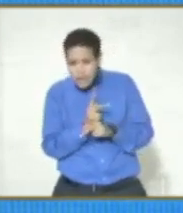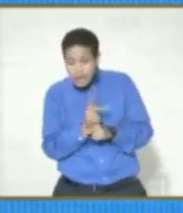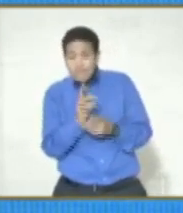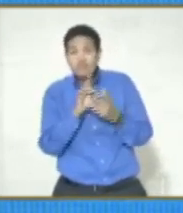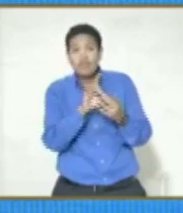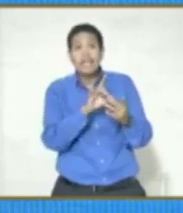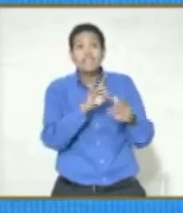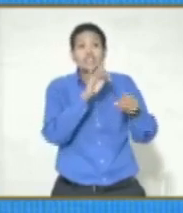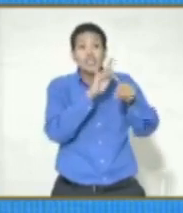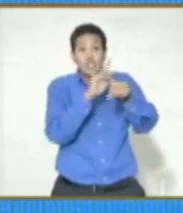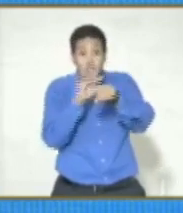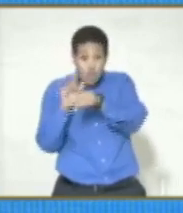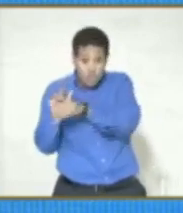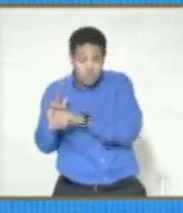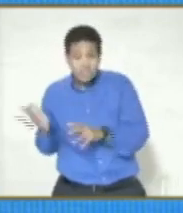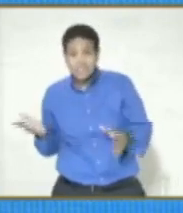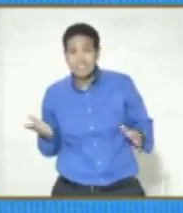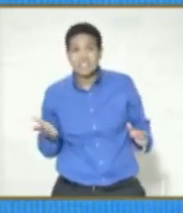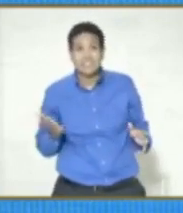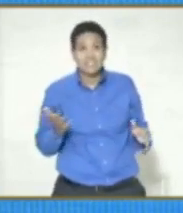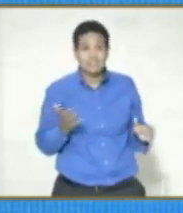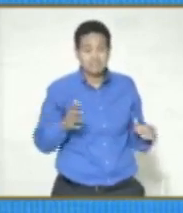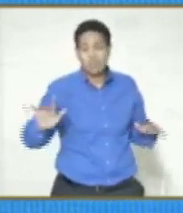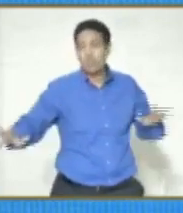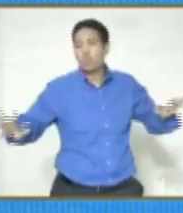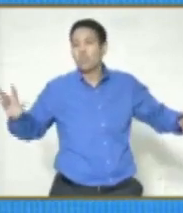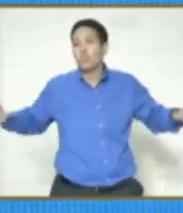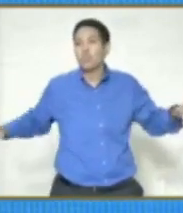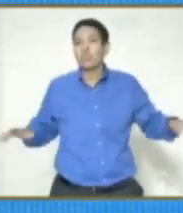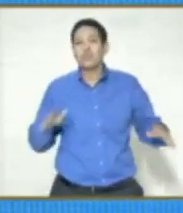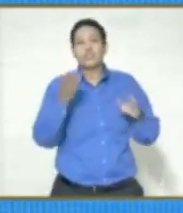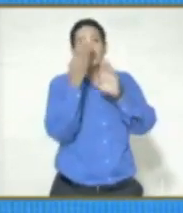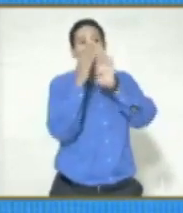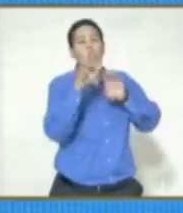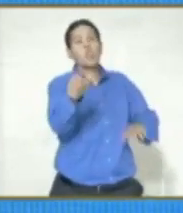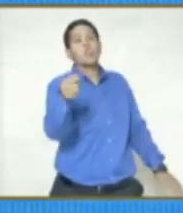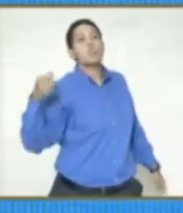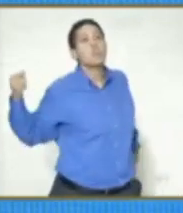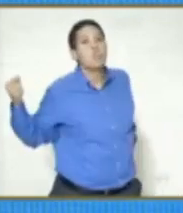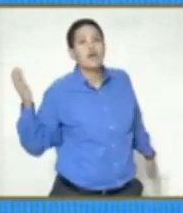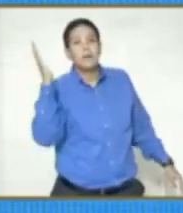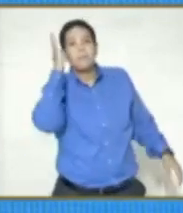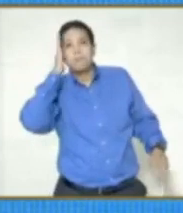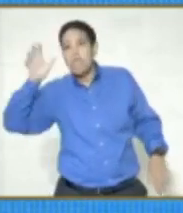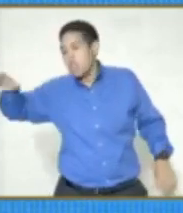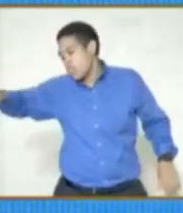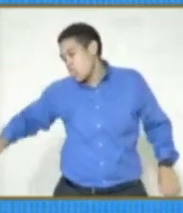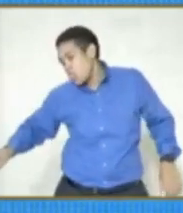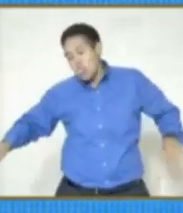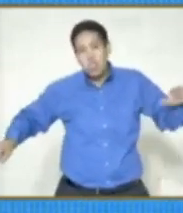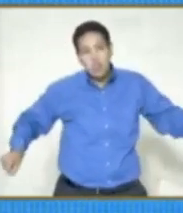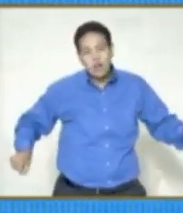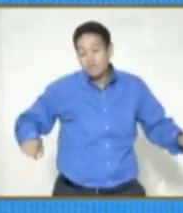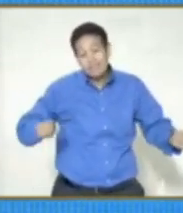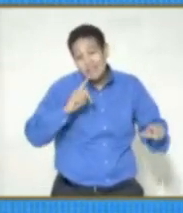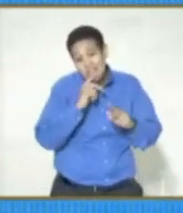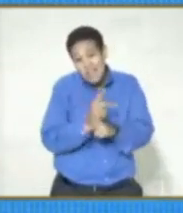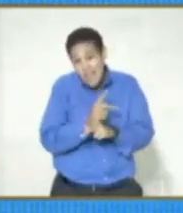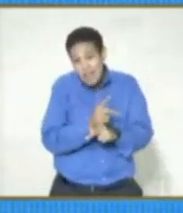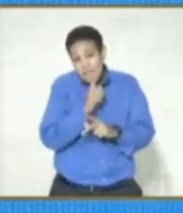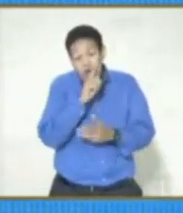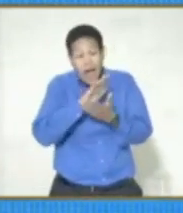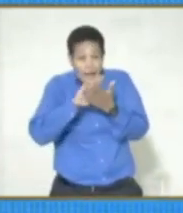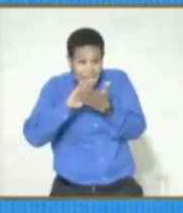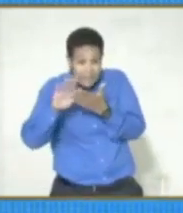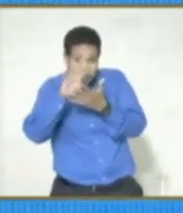touching fomites, contact surfaces, door handles, bed rails, etc. And of course, the cleaning schedules are to